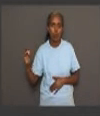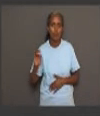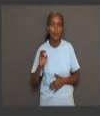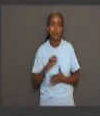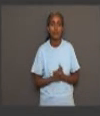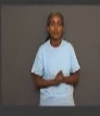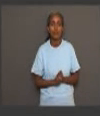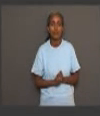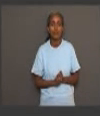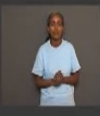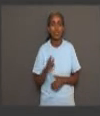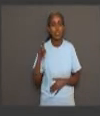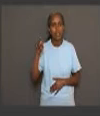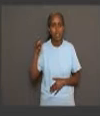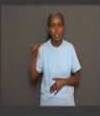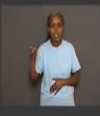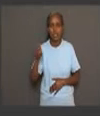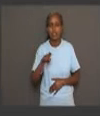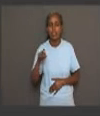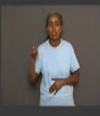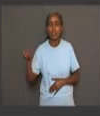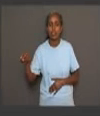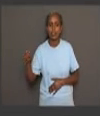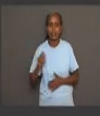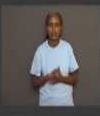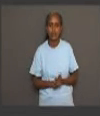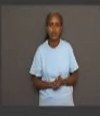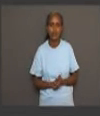0 on the x-axis,